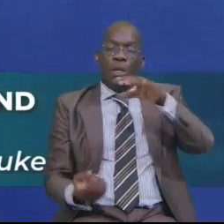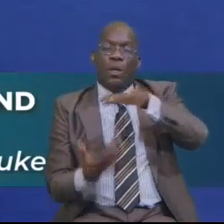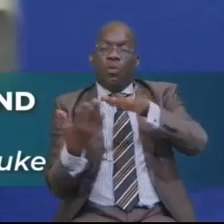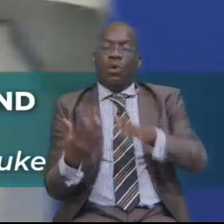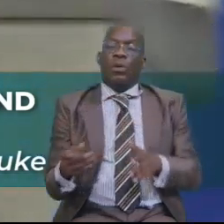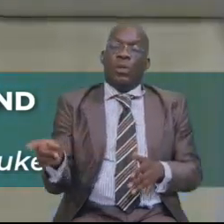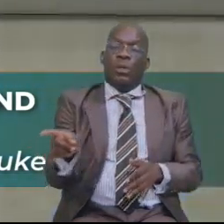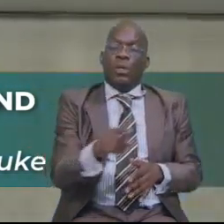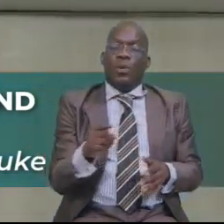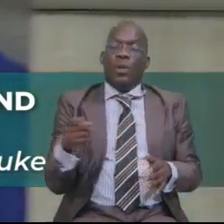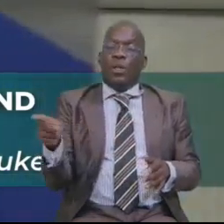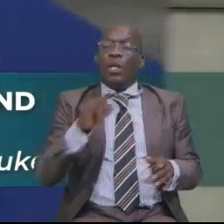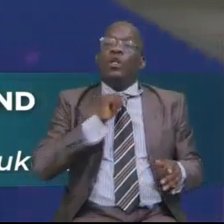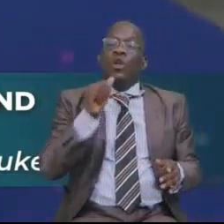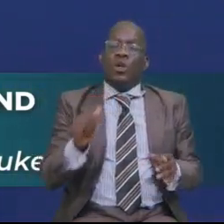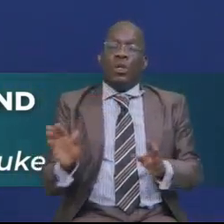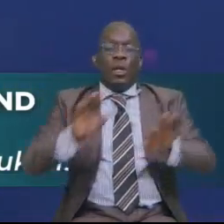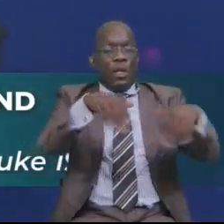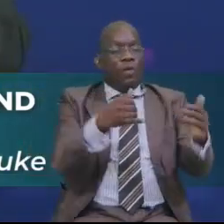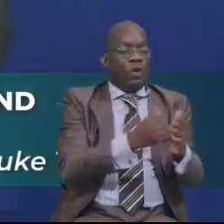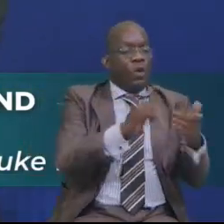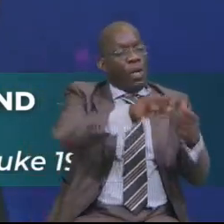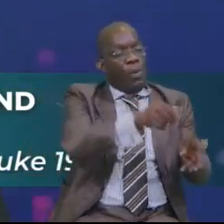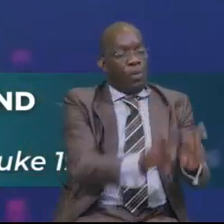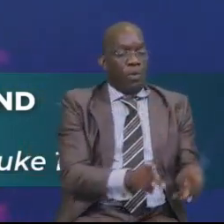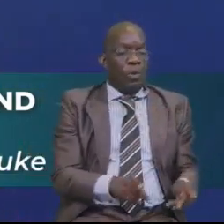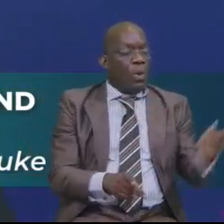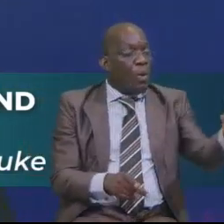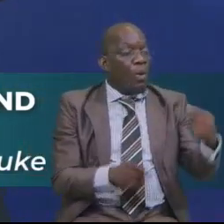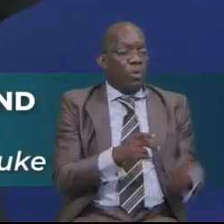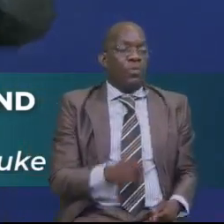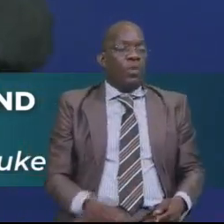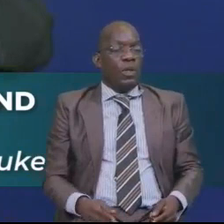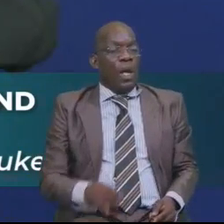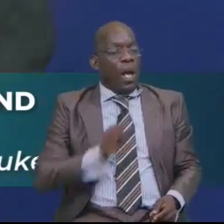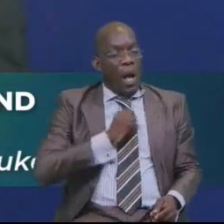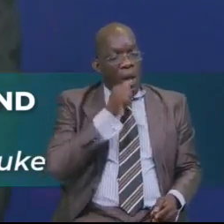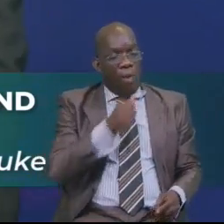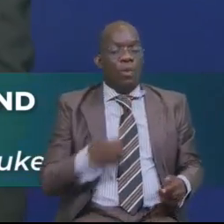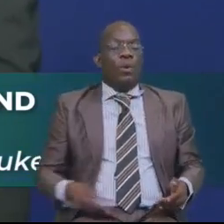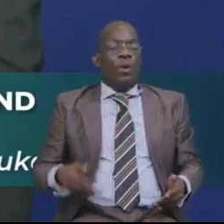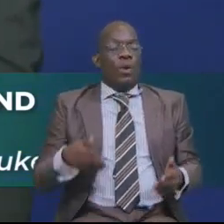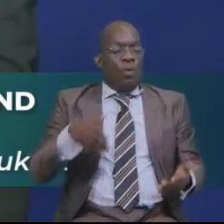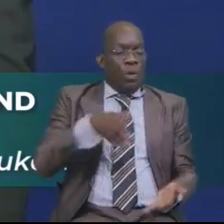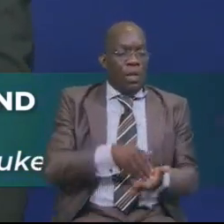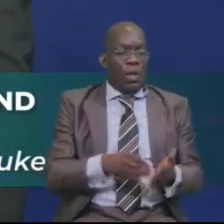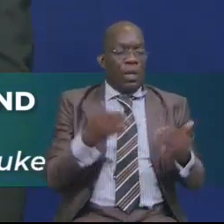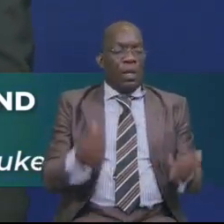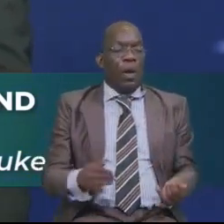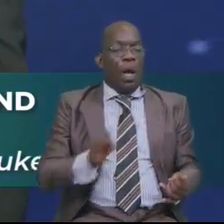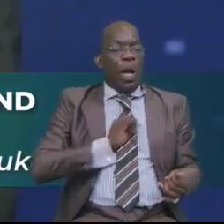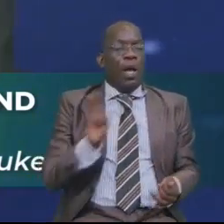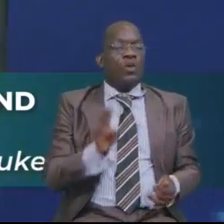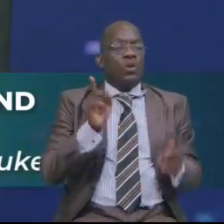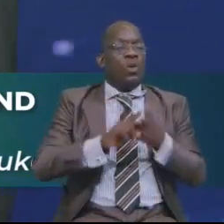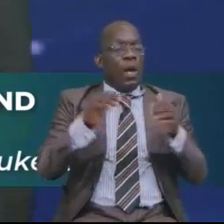the occultism to other people. Come on here. I'm born again now. I used to, you know, have all